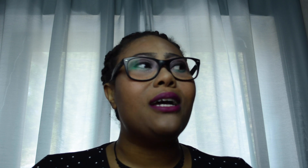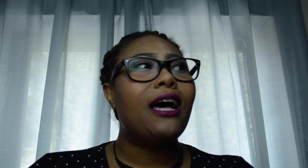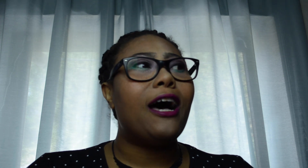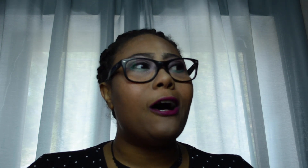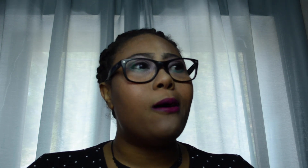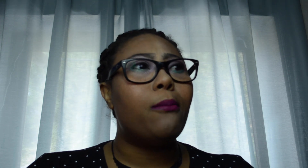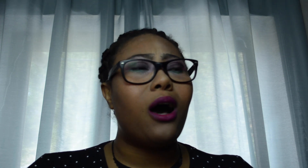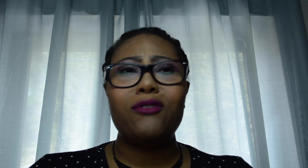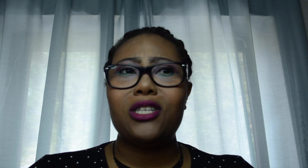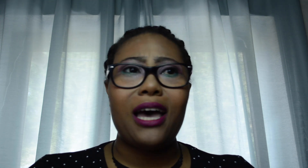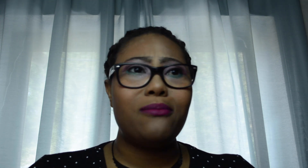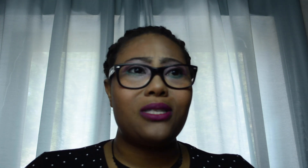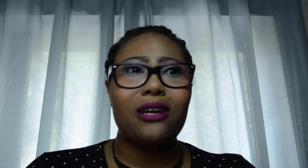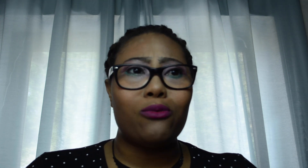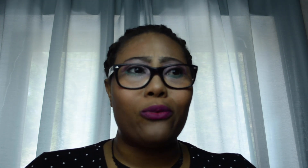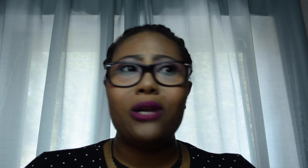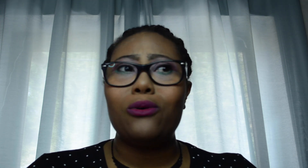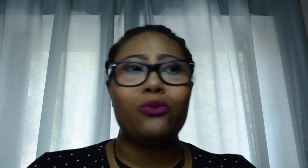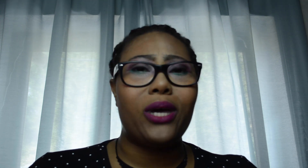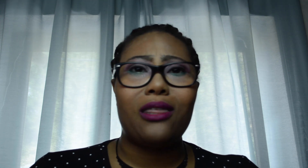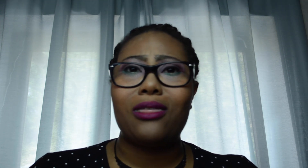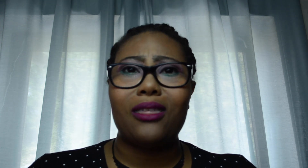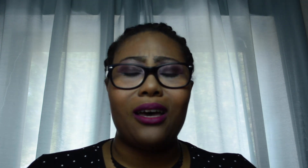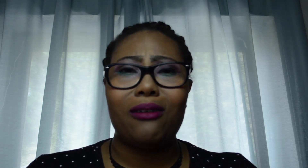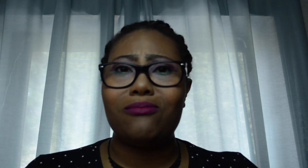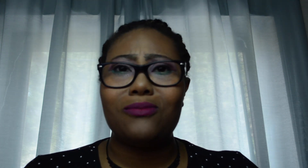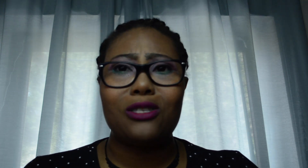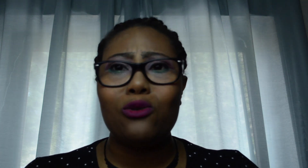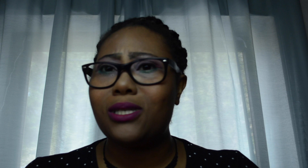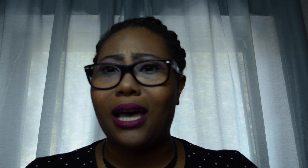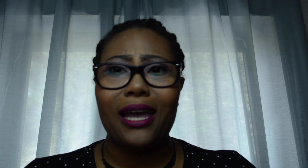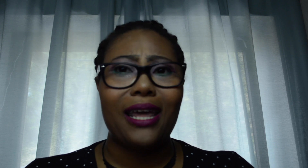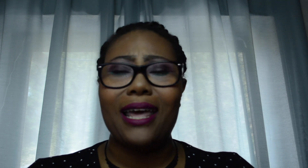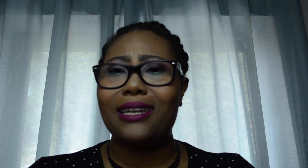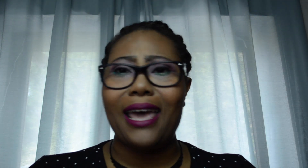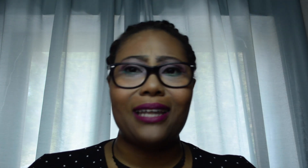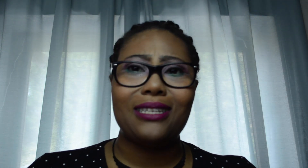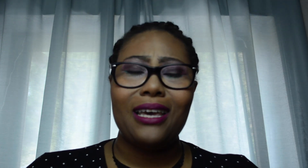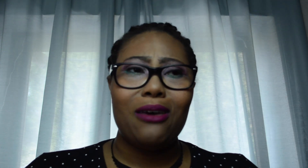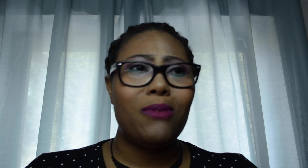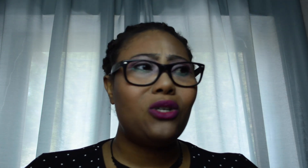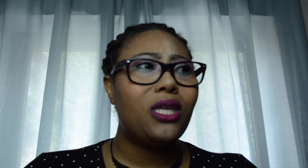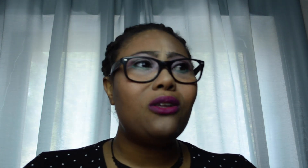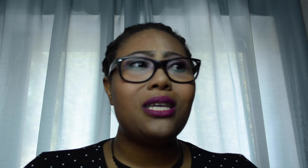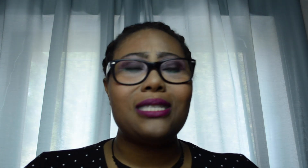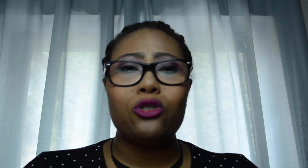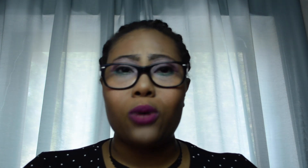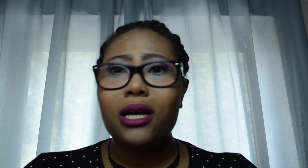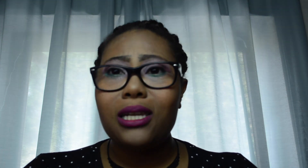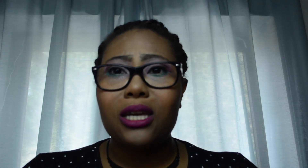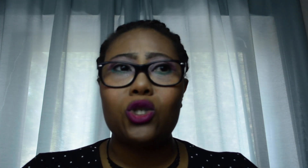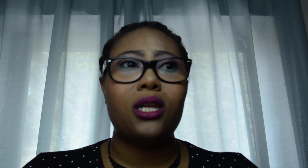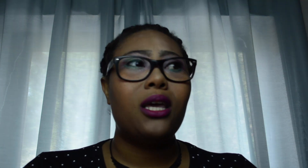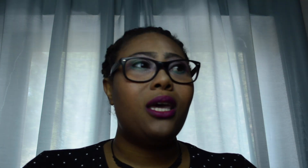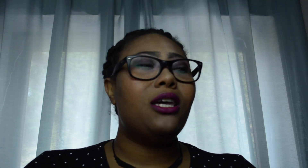anger, oftentimes they are riddled with suicide and mental illness and